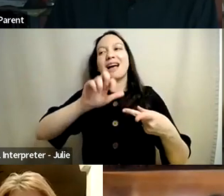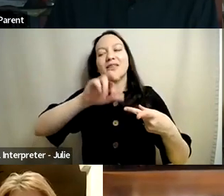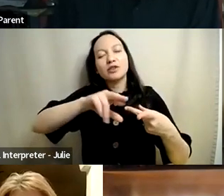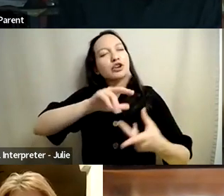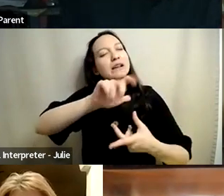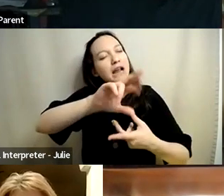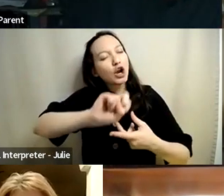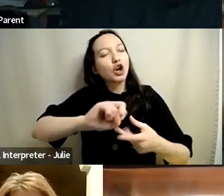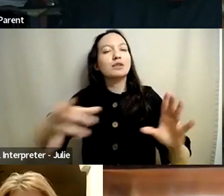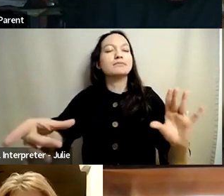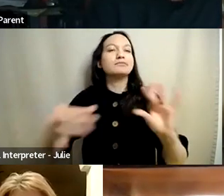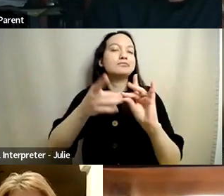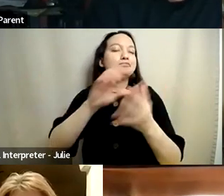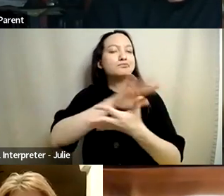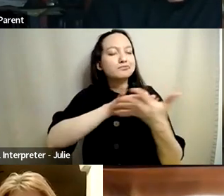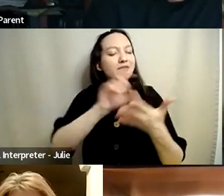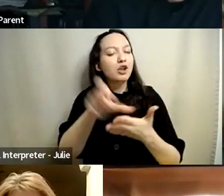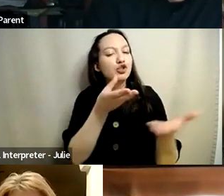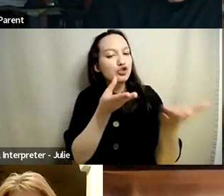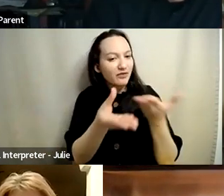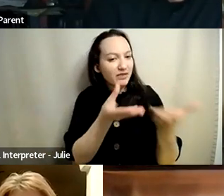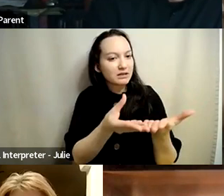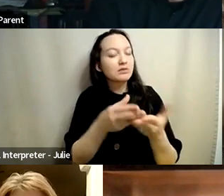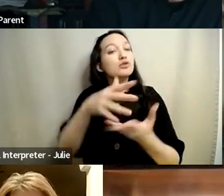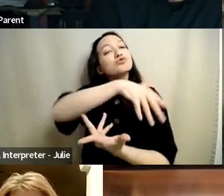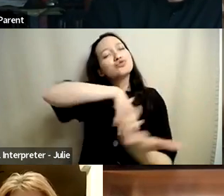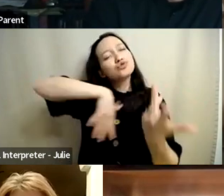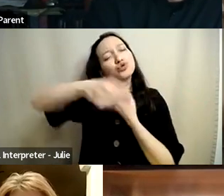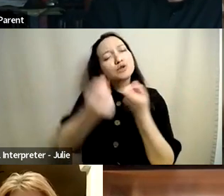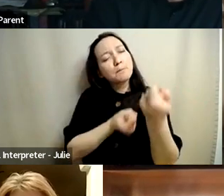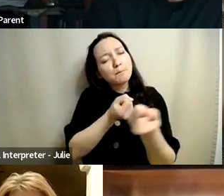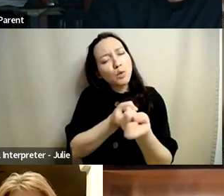to, you know, other services, social support,